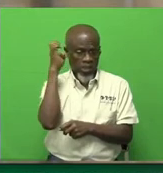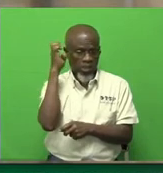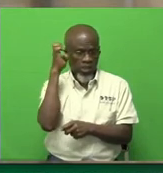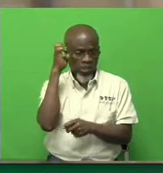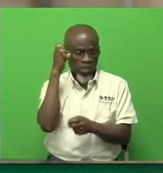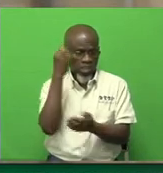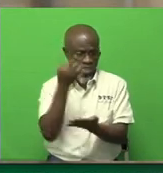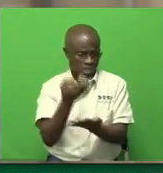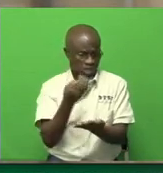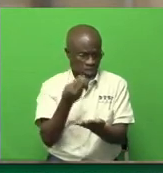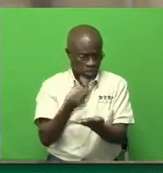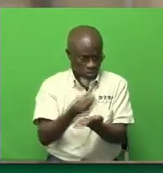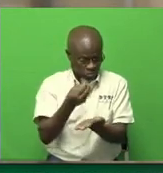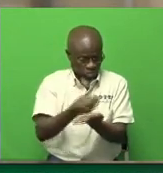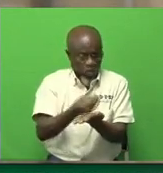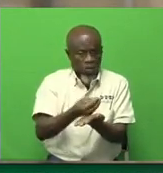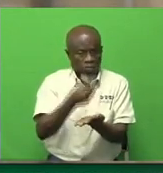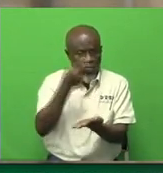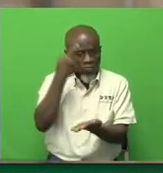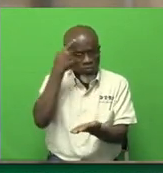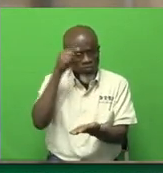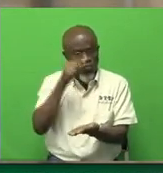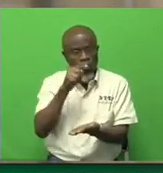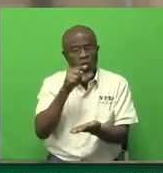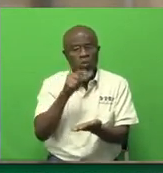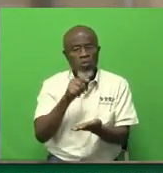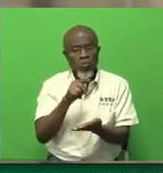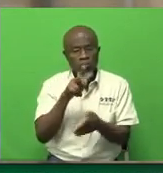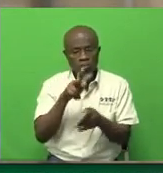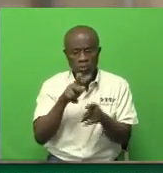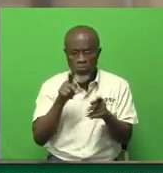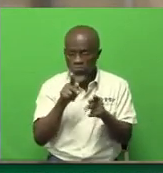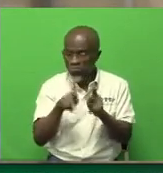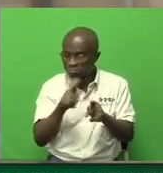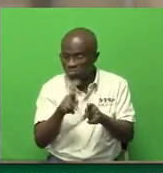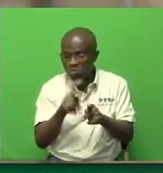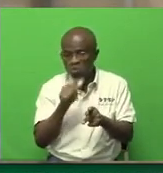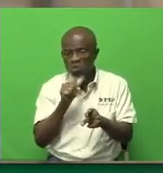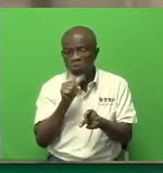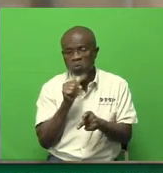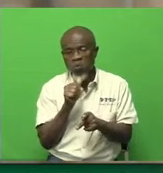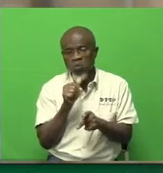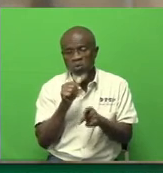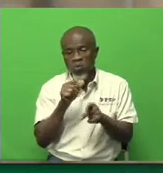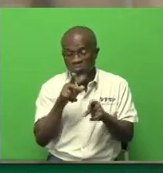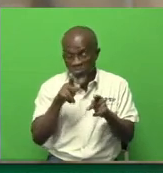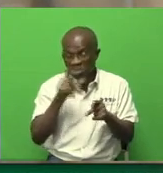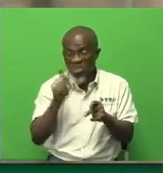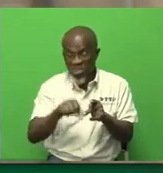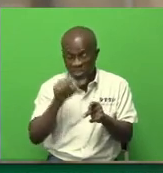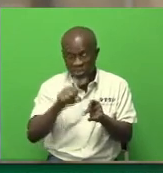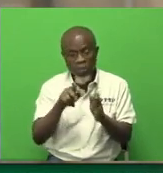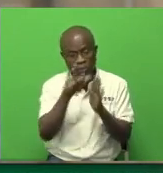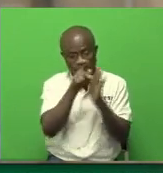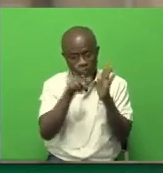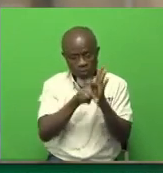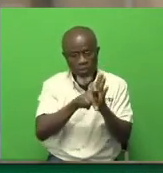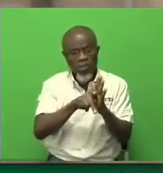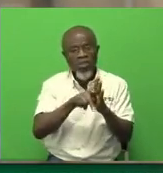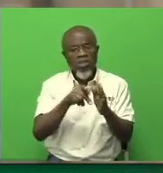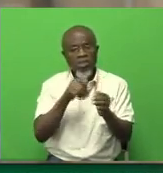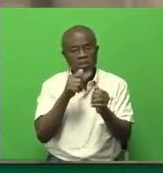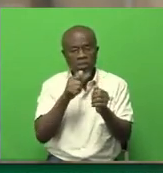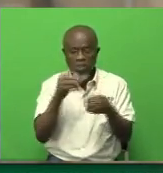to their members policies pursued by this people's national movement government on behalf of